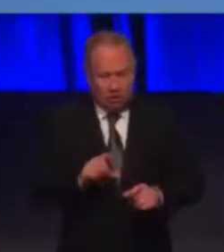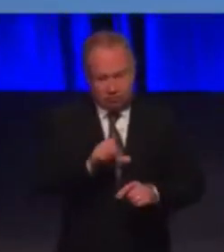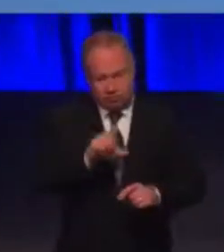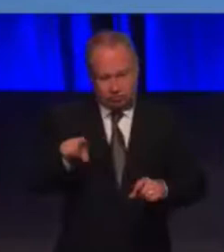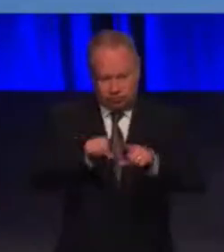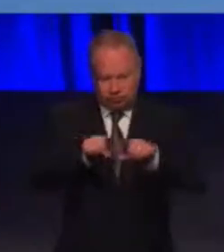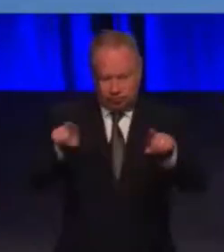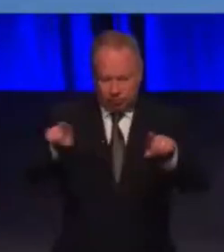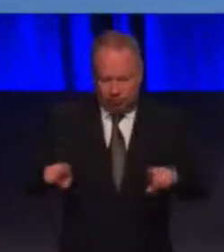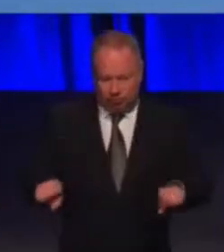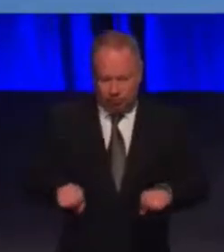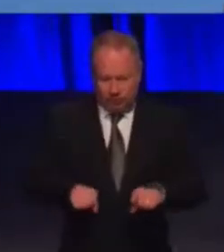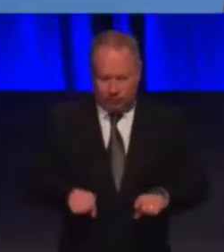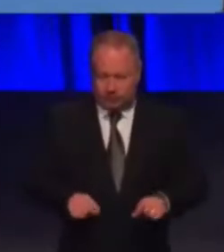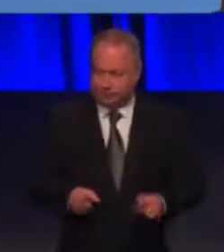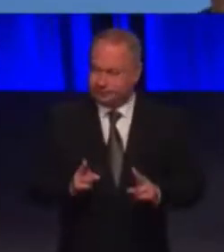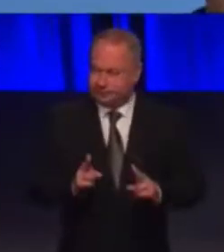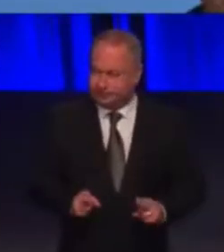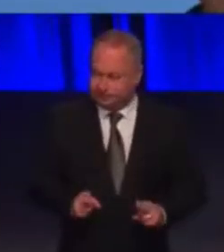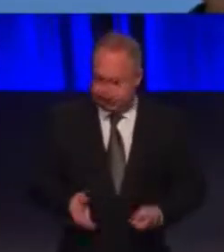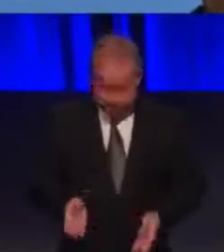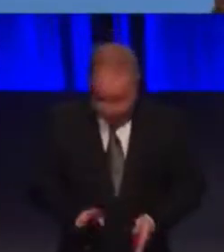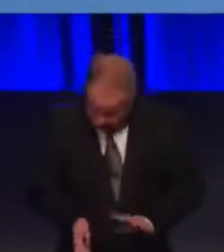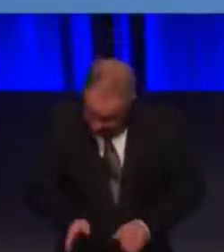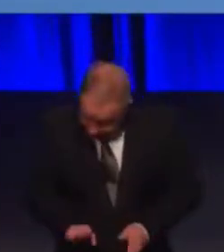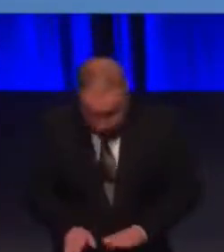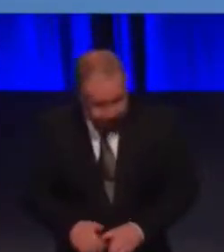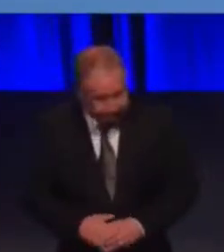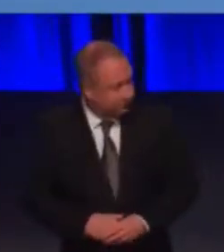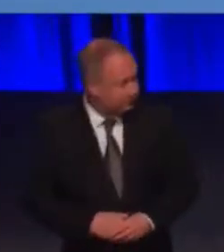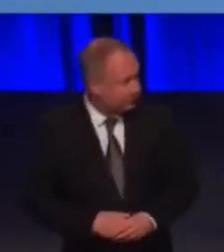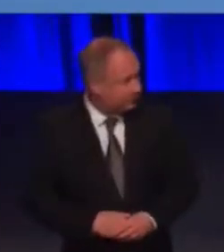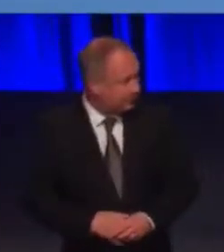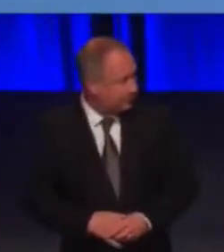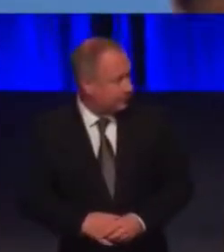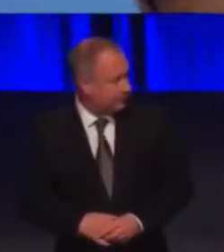this issue. As I say, and you can see he was having a good haul in my nose. He thought that was funny.